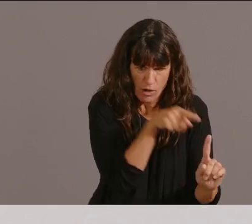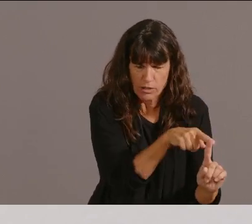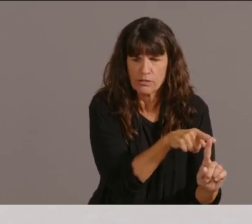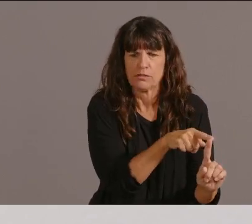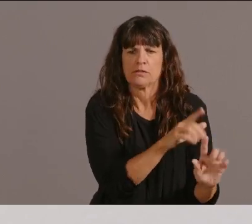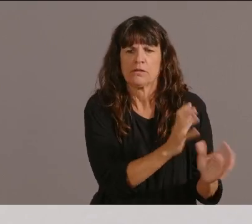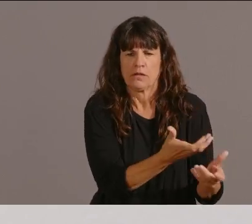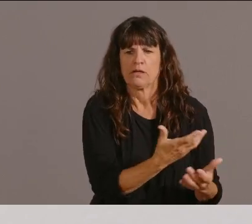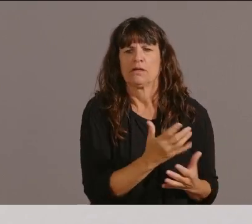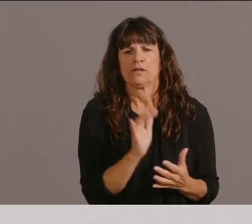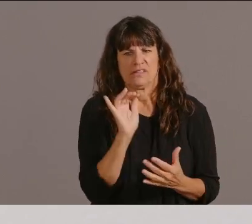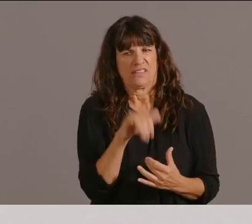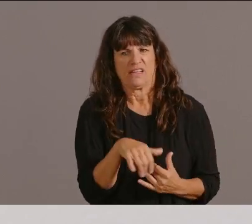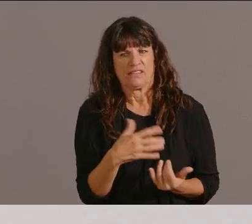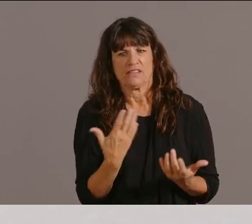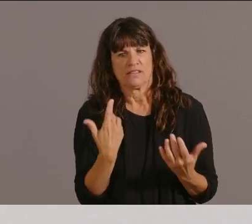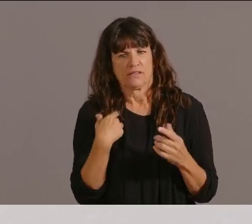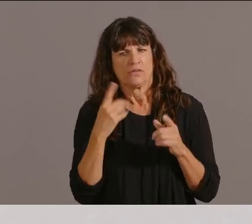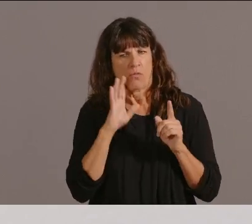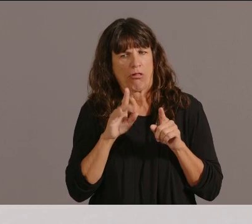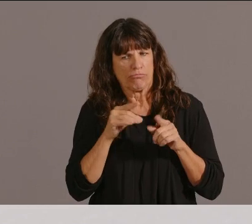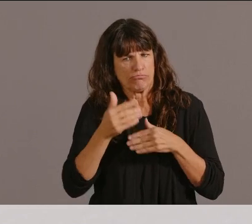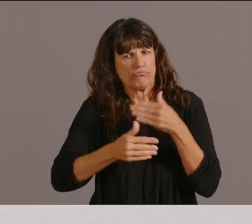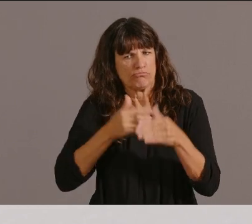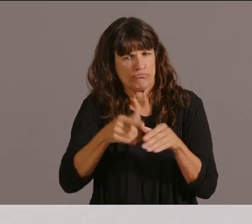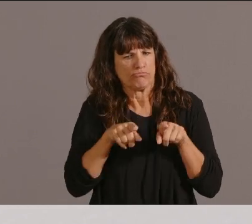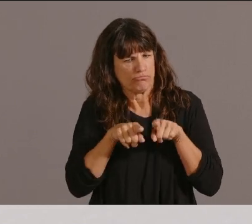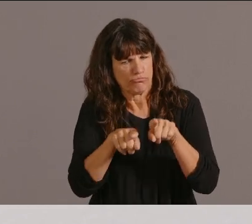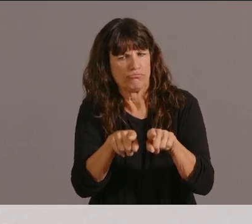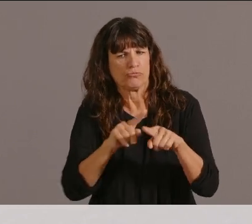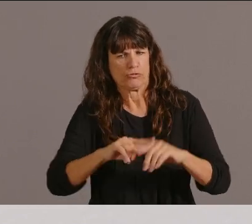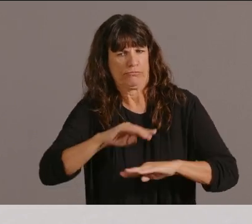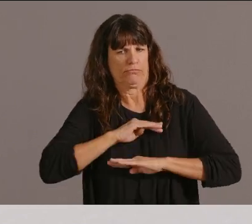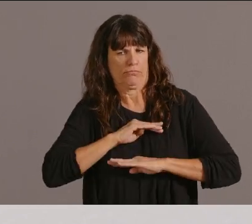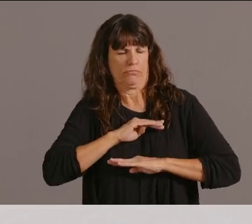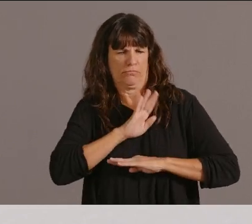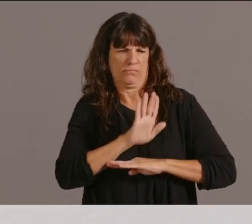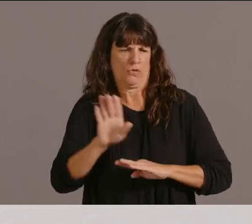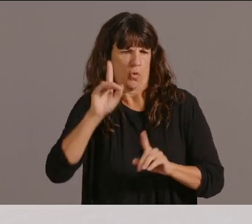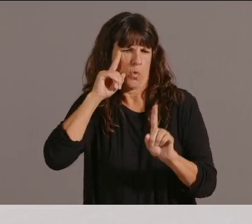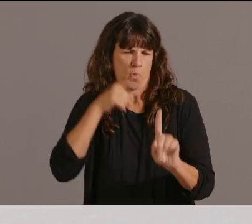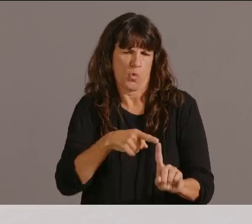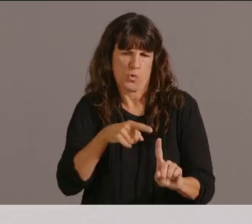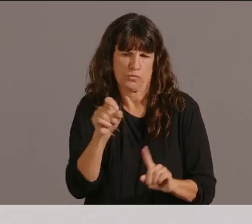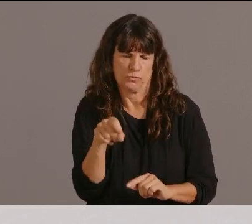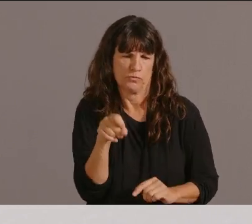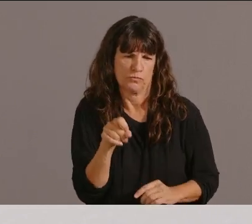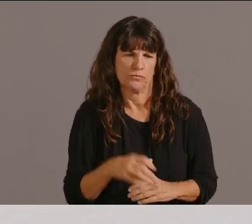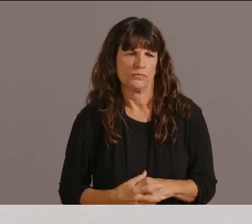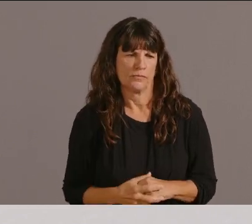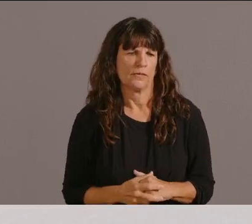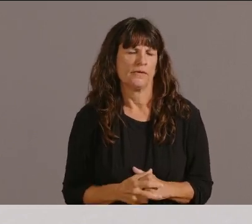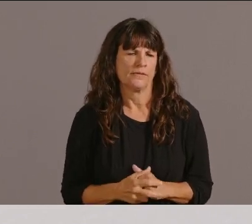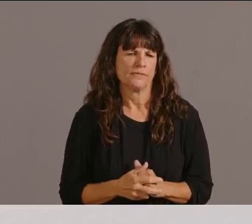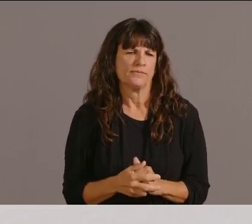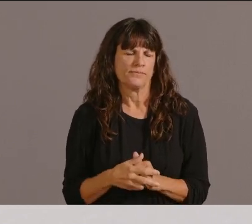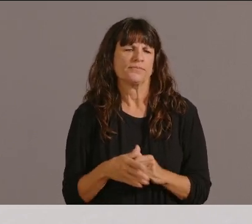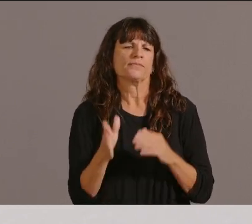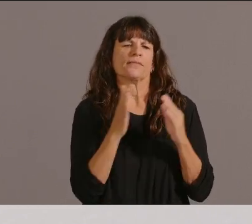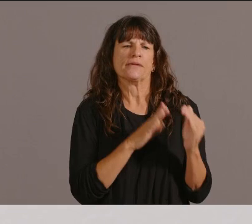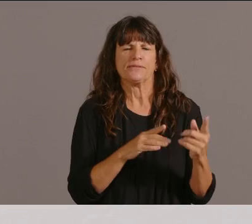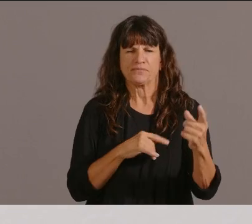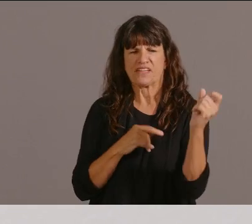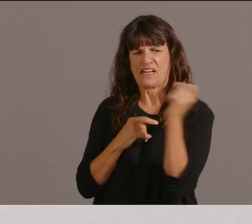goal that he set. And obviously, if you had to adjust that, you're not